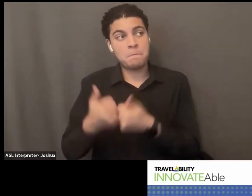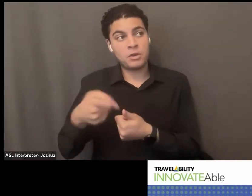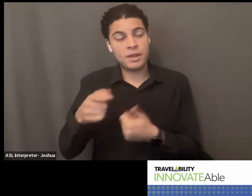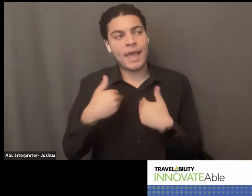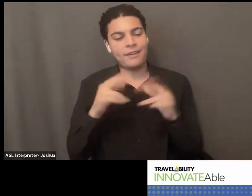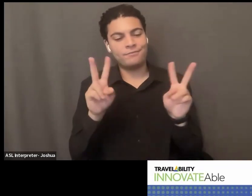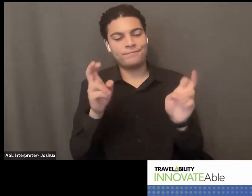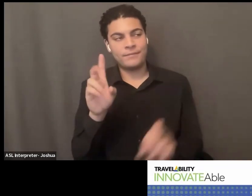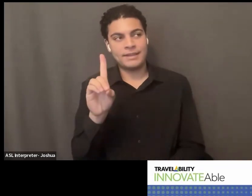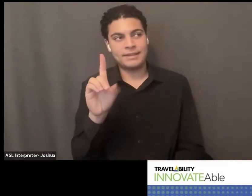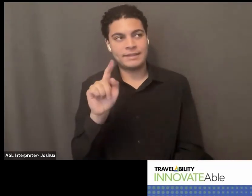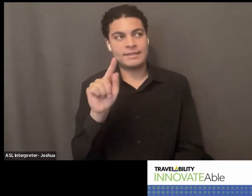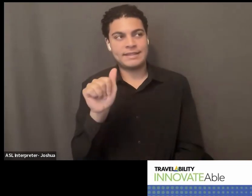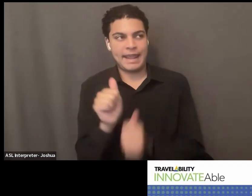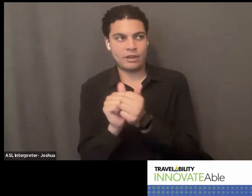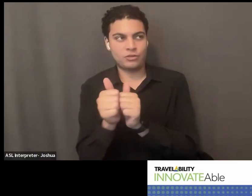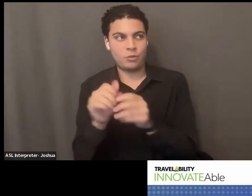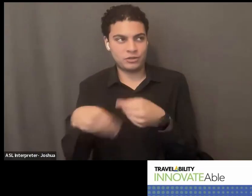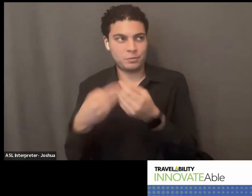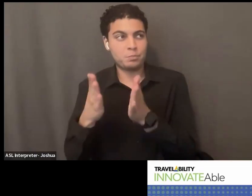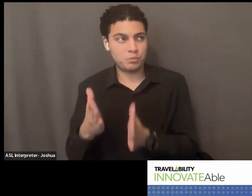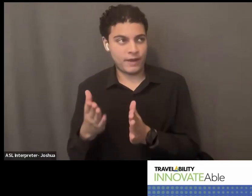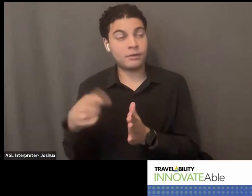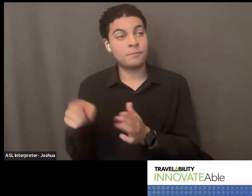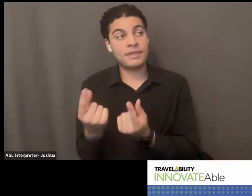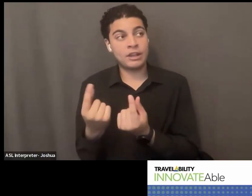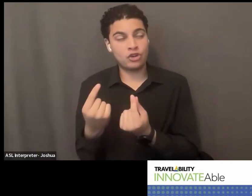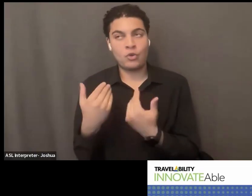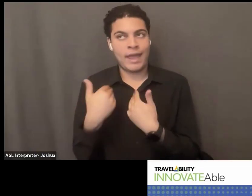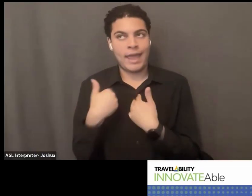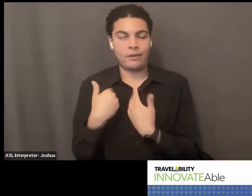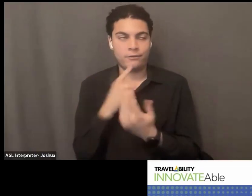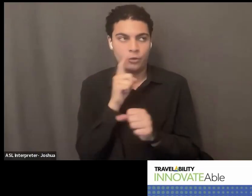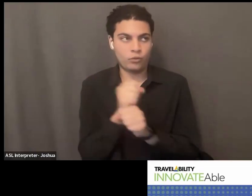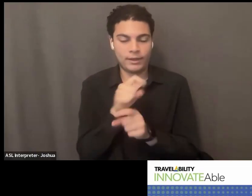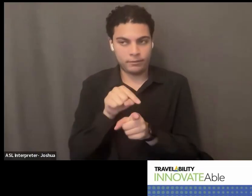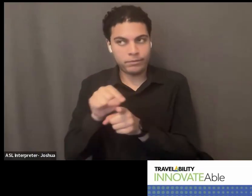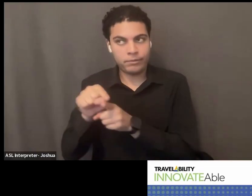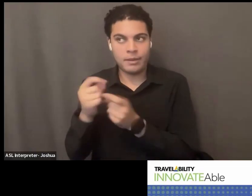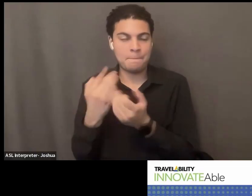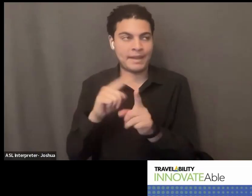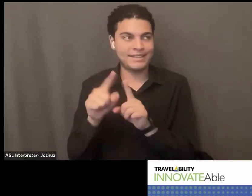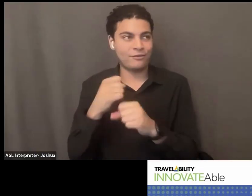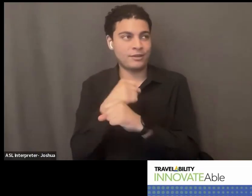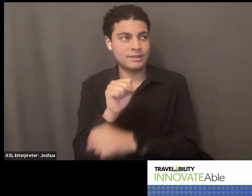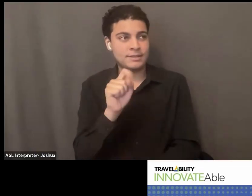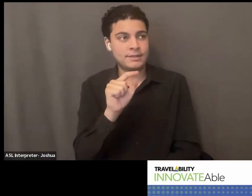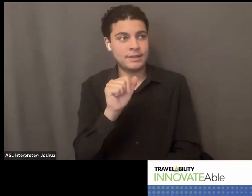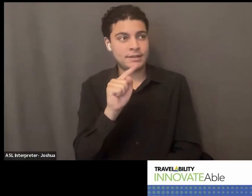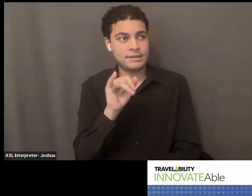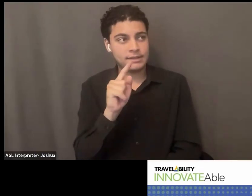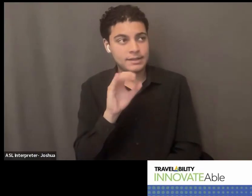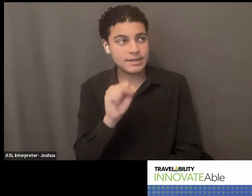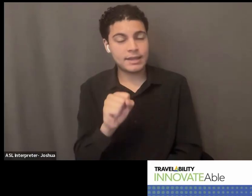provider that already do a multitude of statistics and calculation for the sports